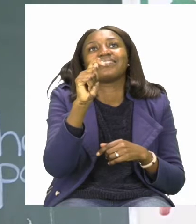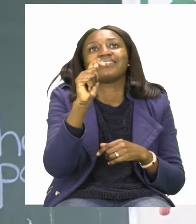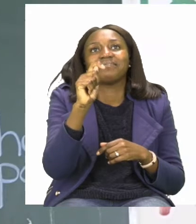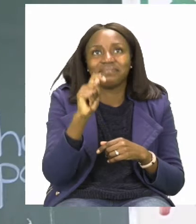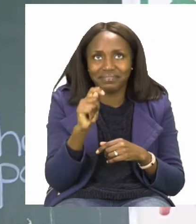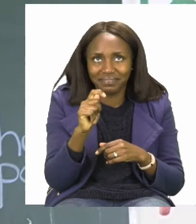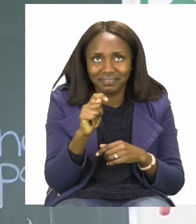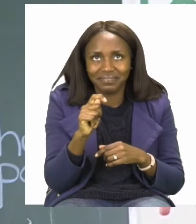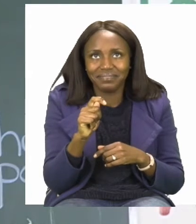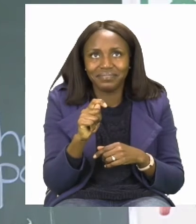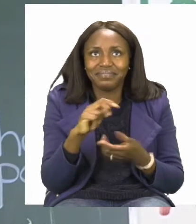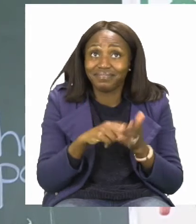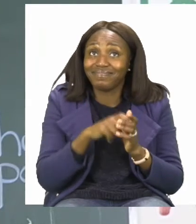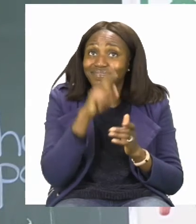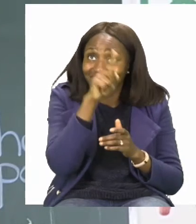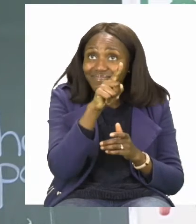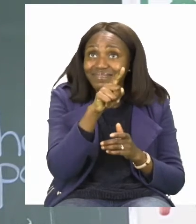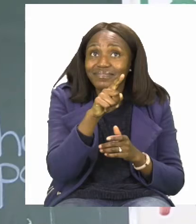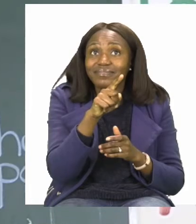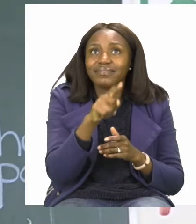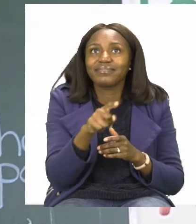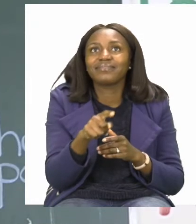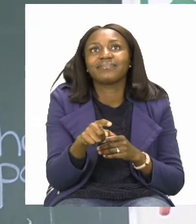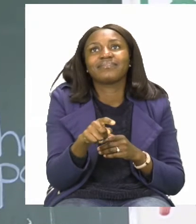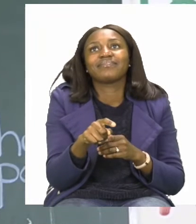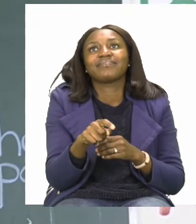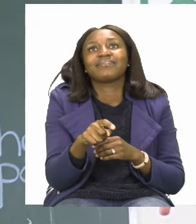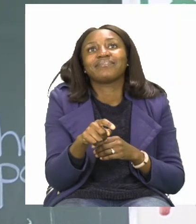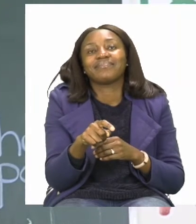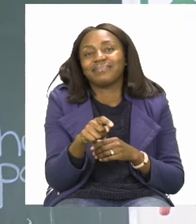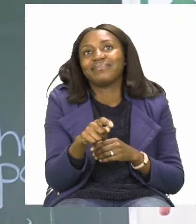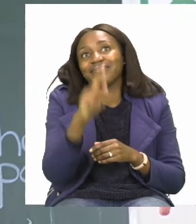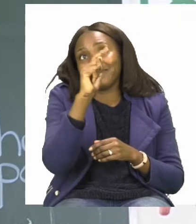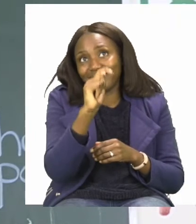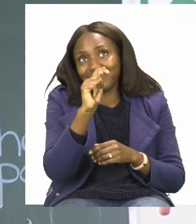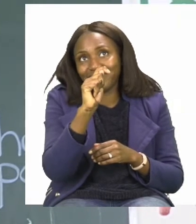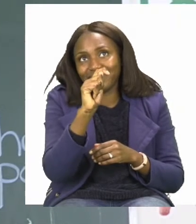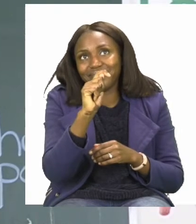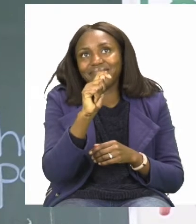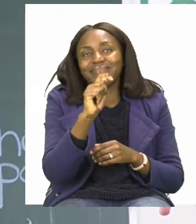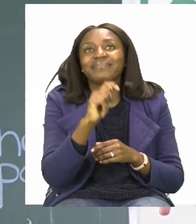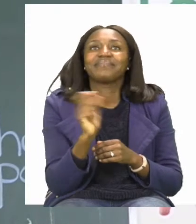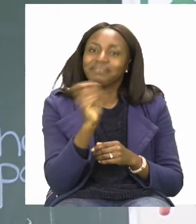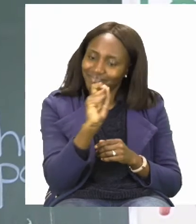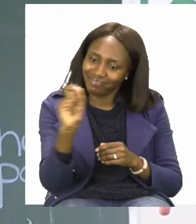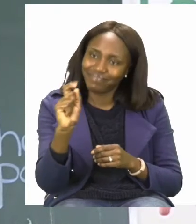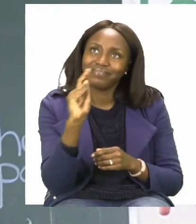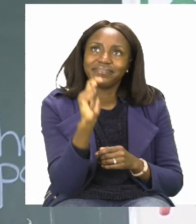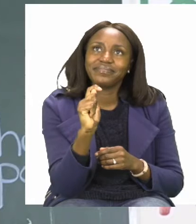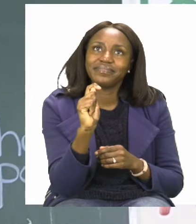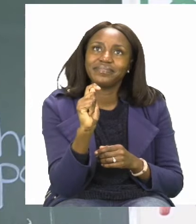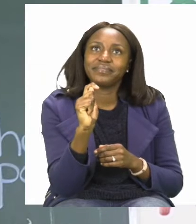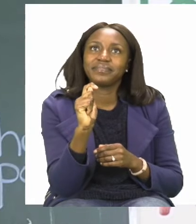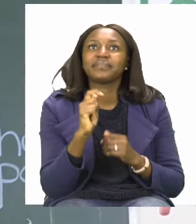tens, that means that our 2 belongs to tens. So go ahead and write